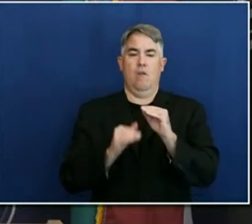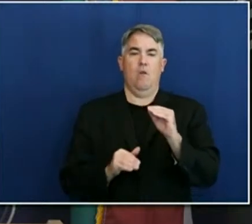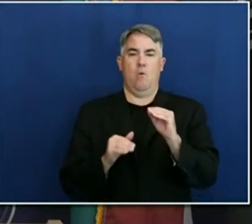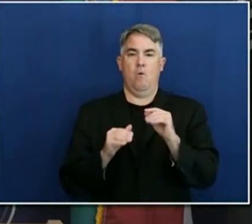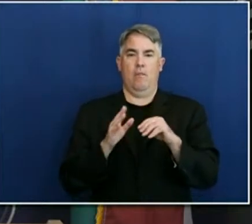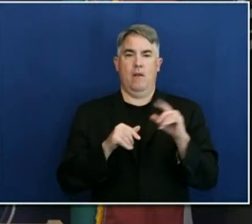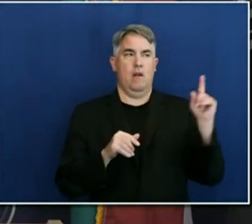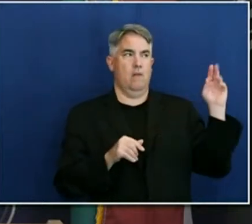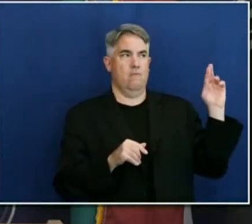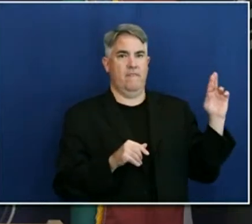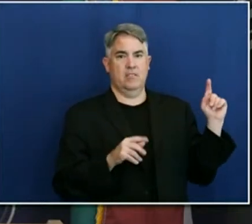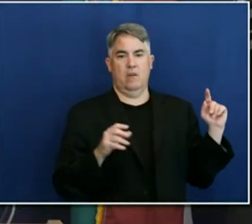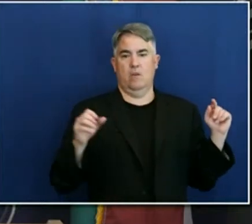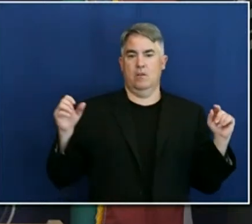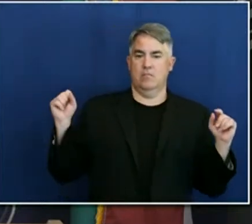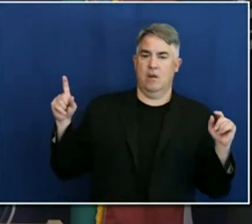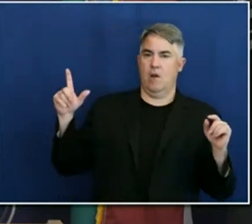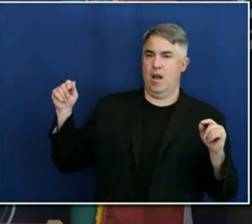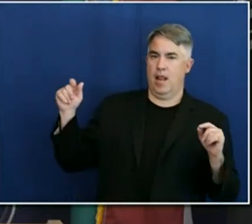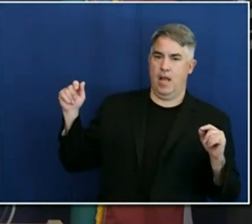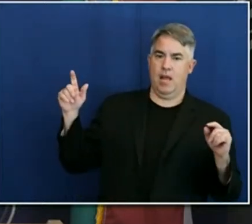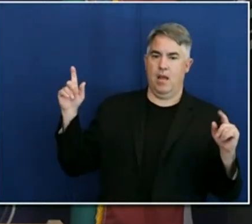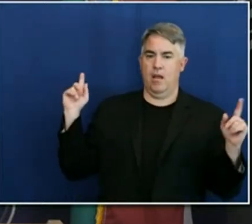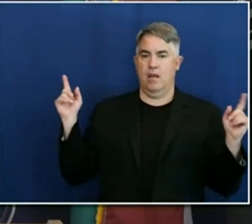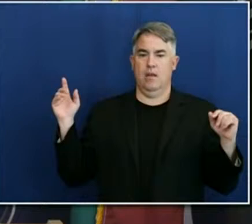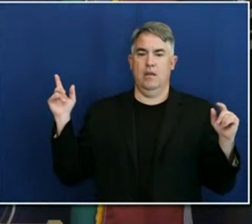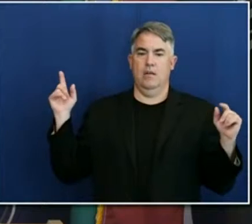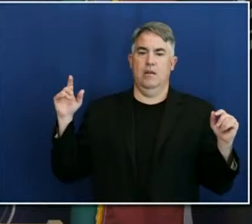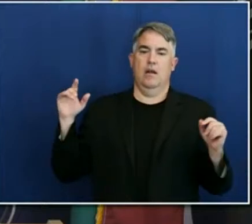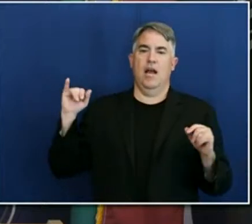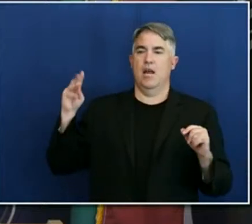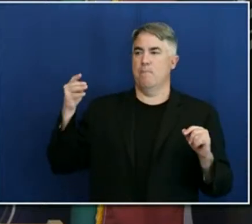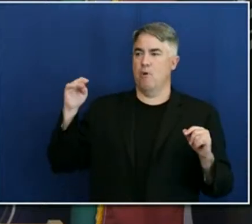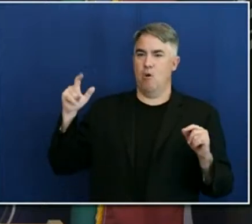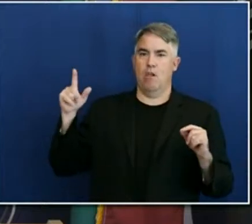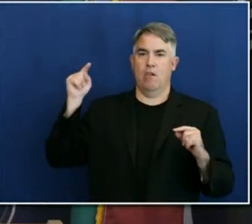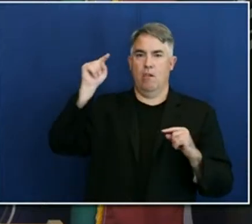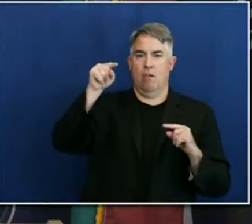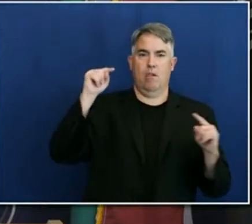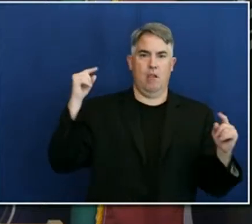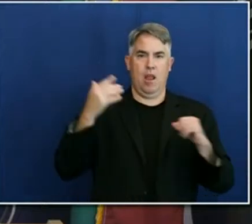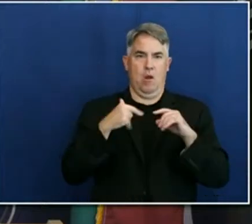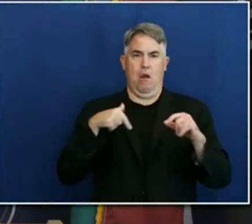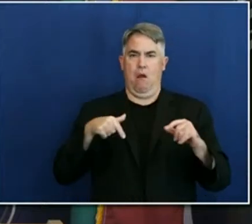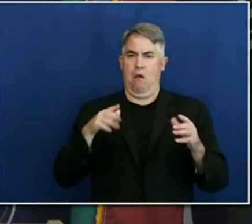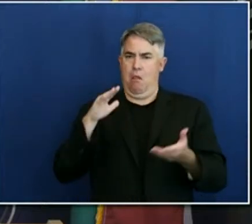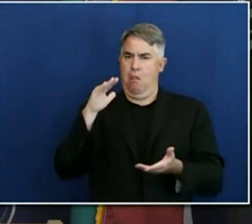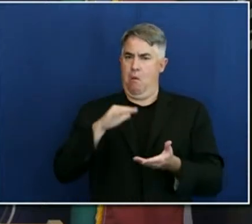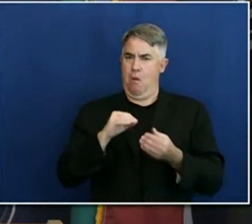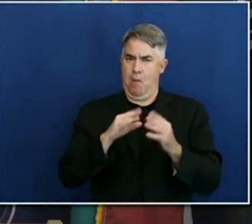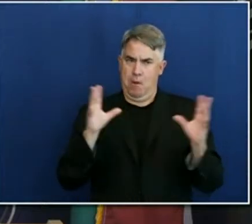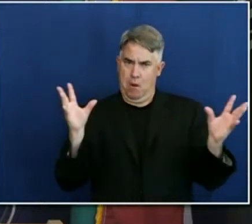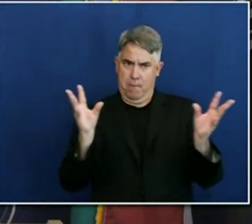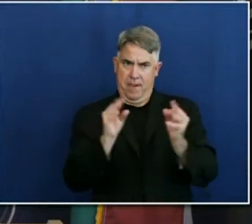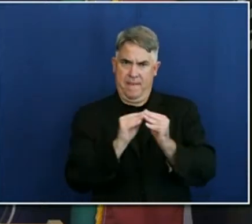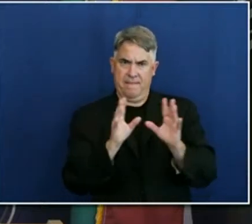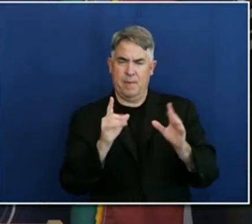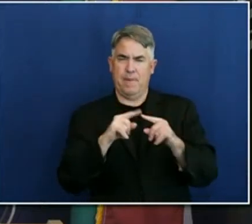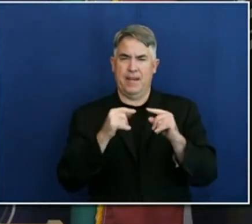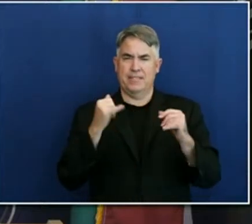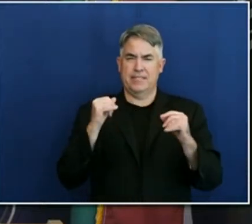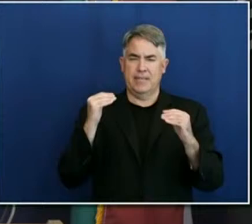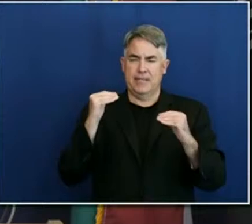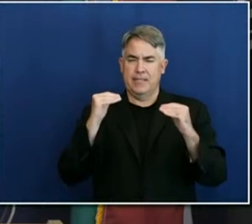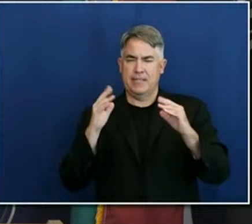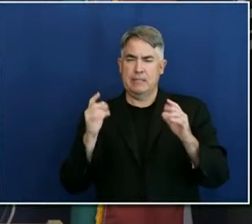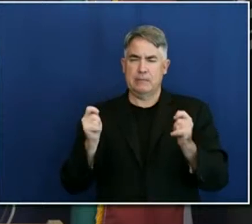or Imperial County, and so we suspect a little bit of this is, we still had less people per person contract COVID, and there's some fluctuations. And then it's